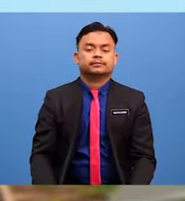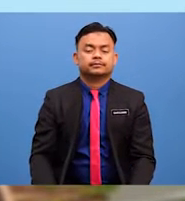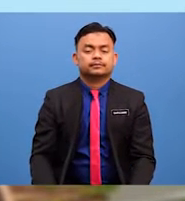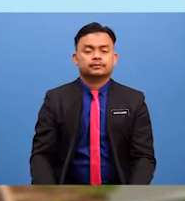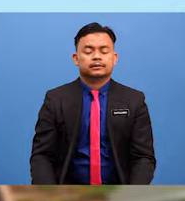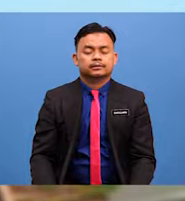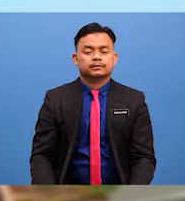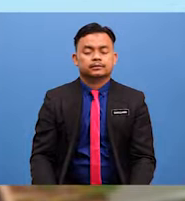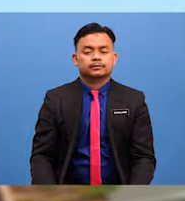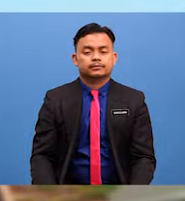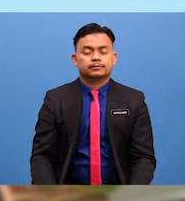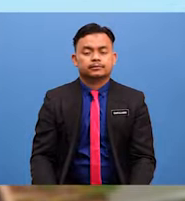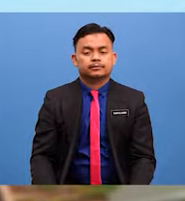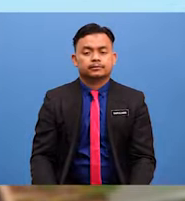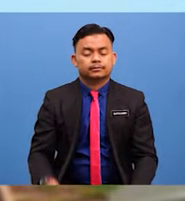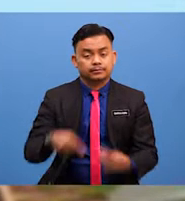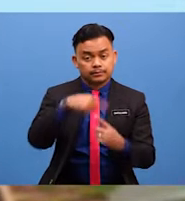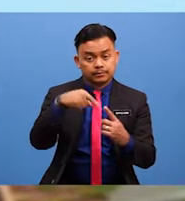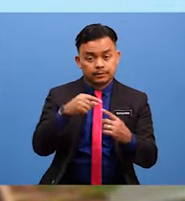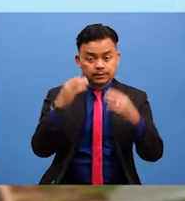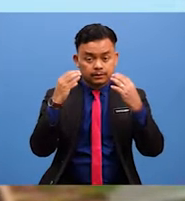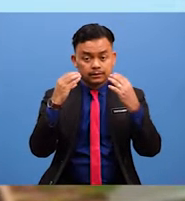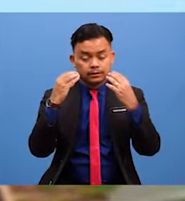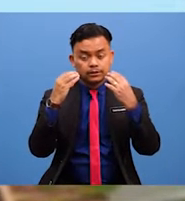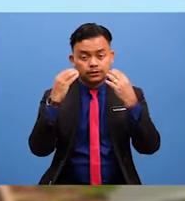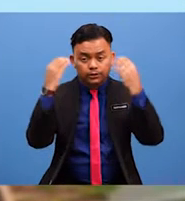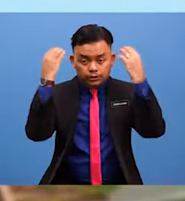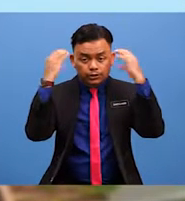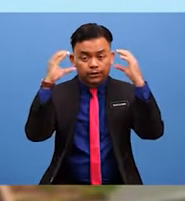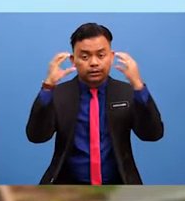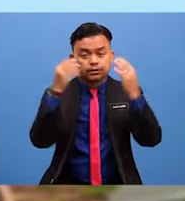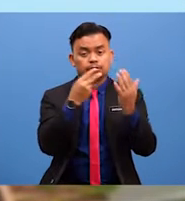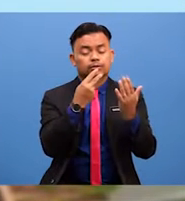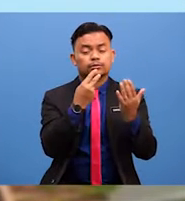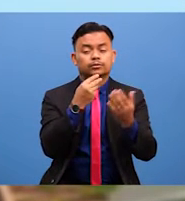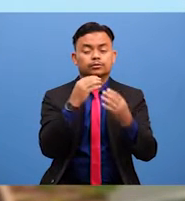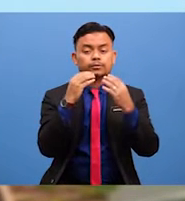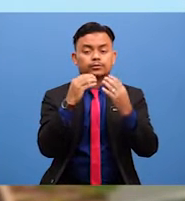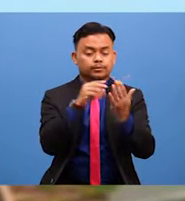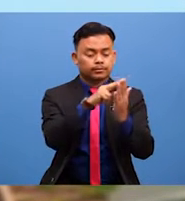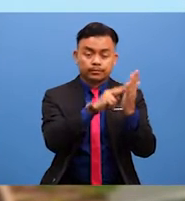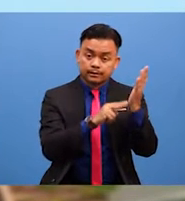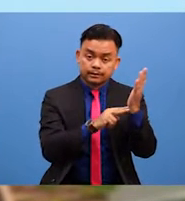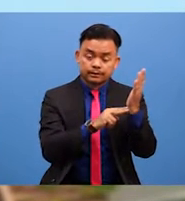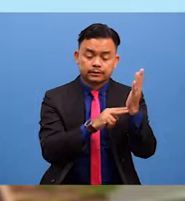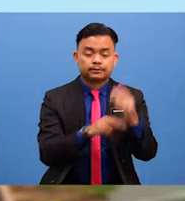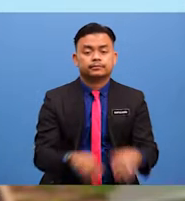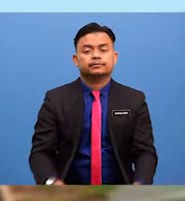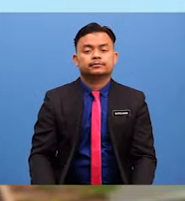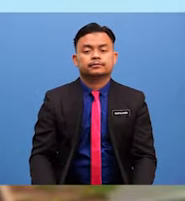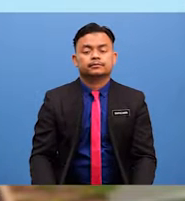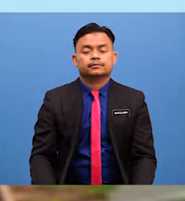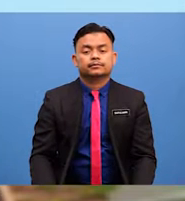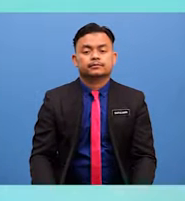I read the words to you, you can fill the gaps with the missing letters. Are you ready?